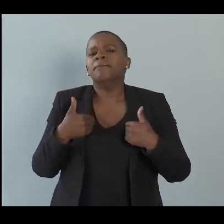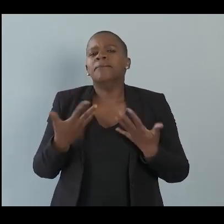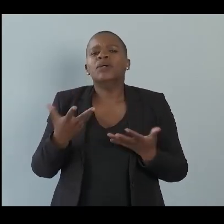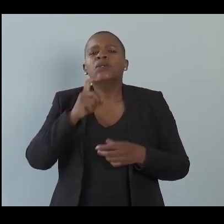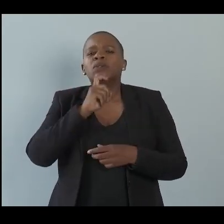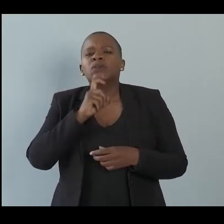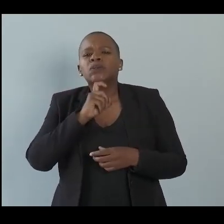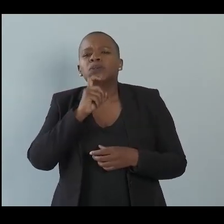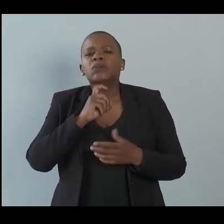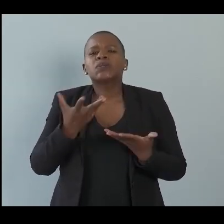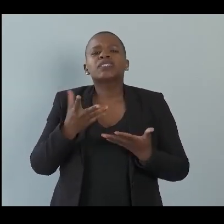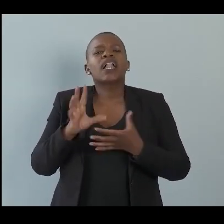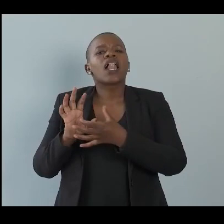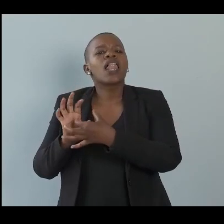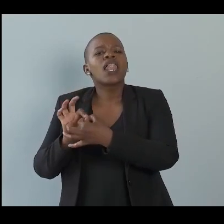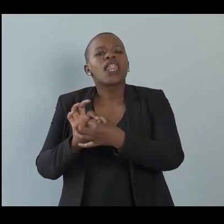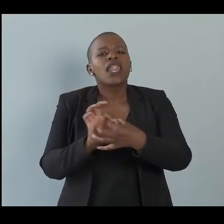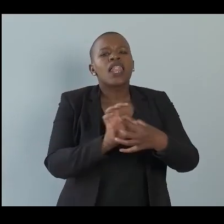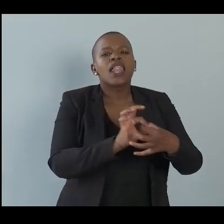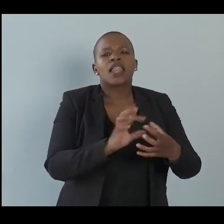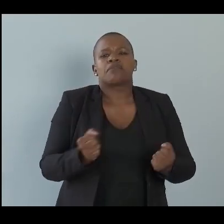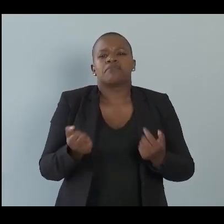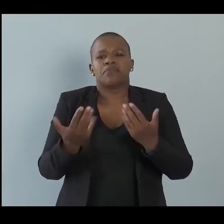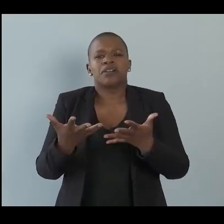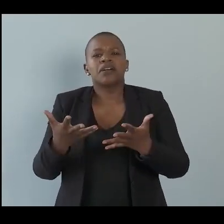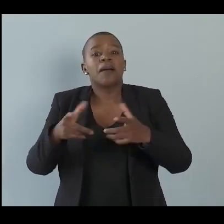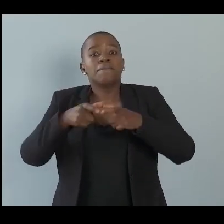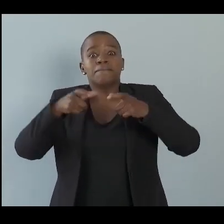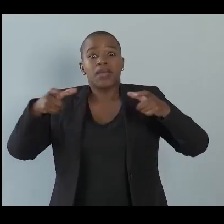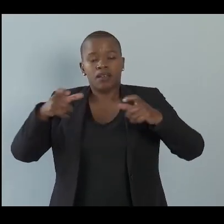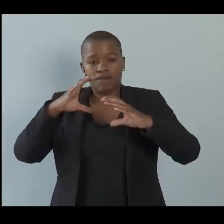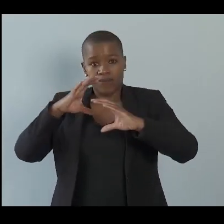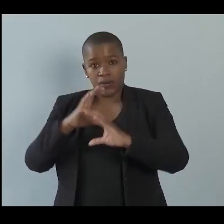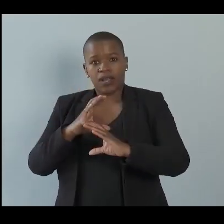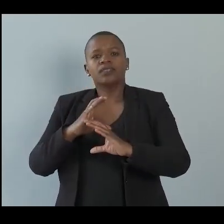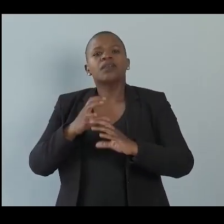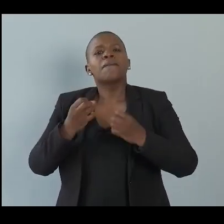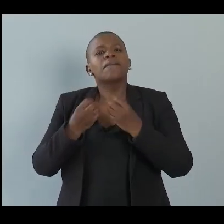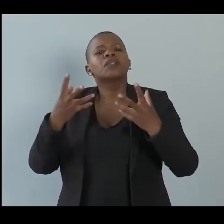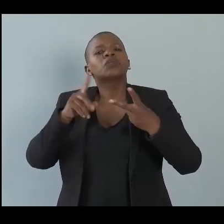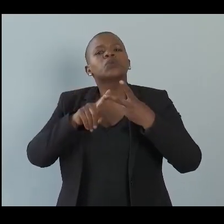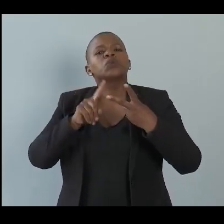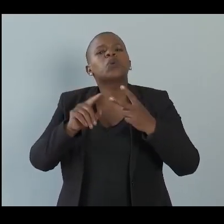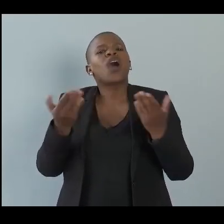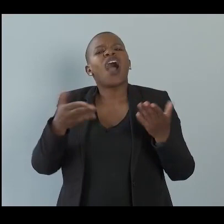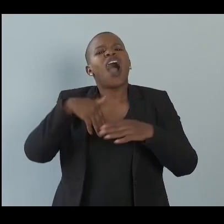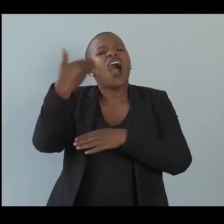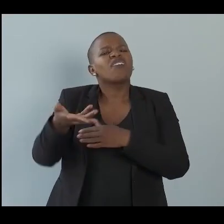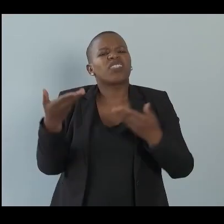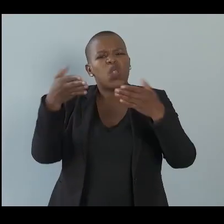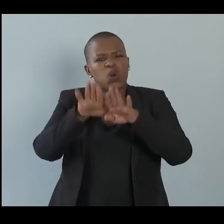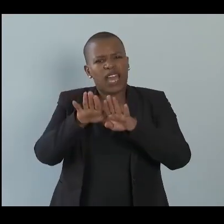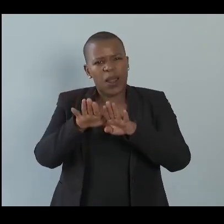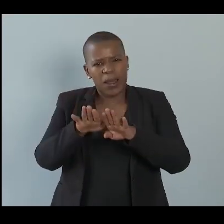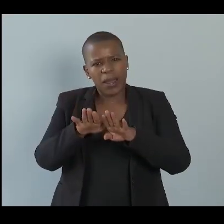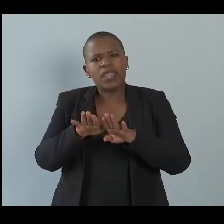EBITDA margin expansion. And then a big focus for us was property. I think a lot of people kind of post-COVID, with work from home, all of a sudden the need for